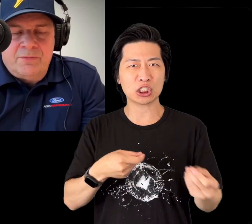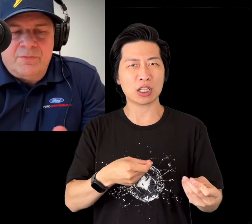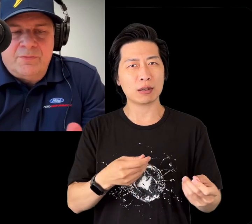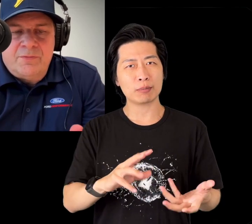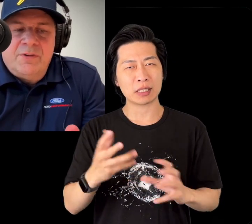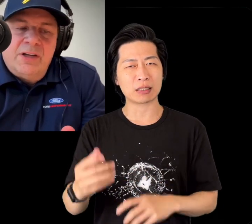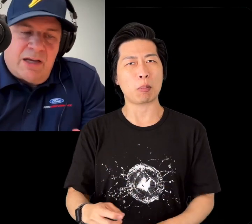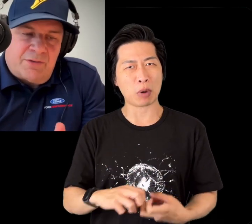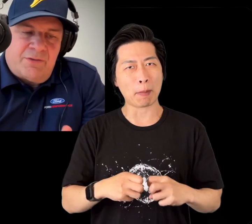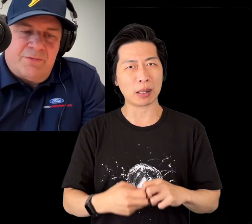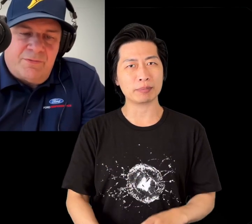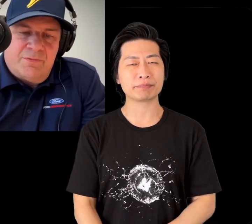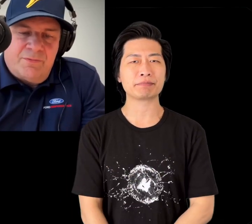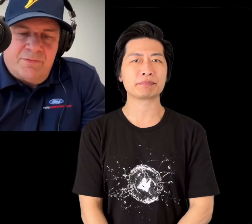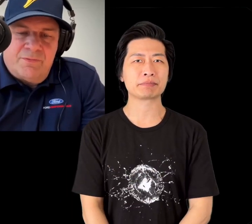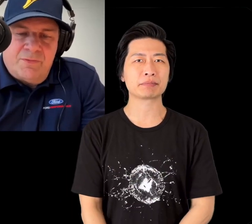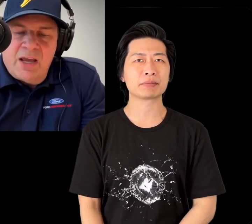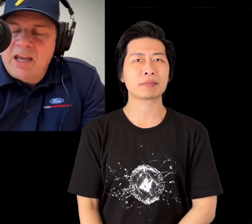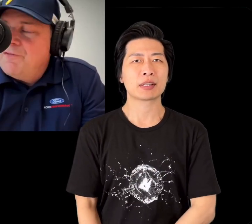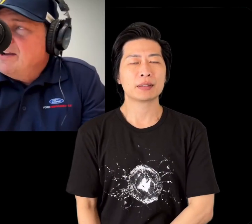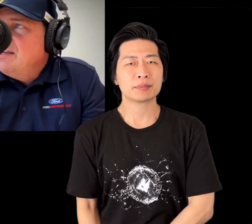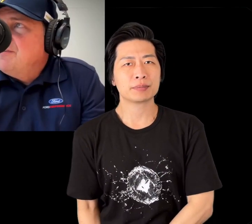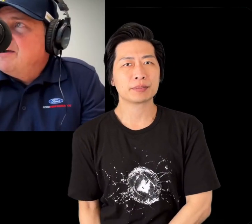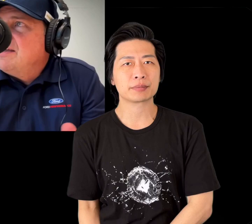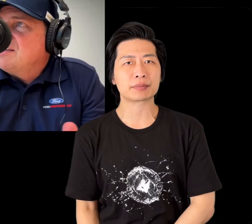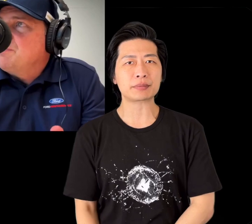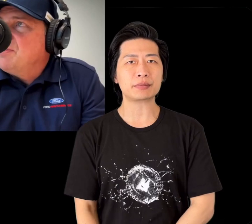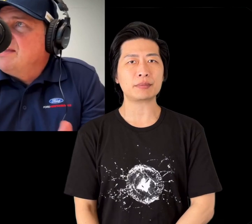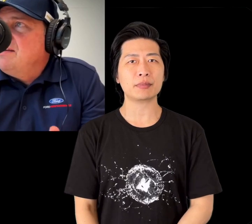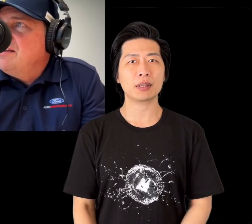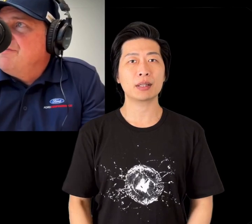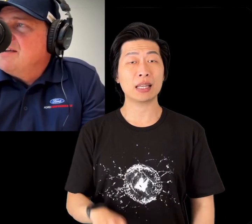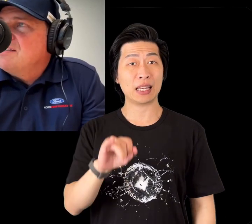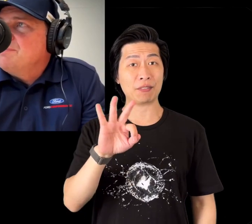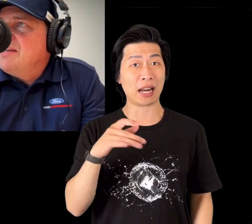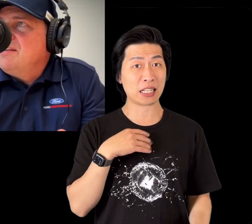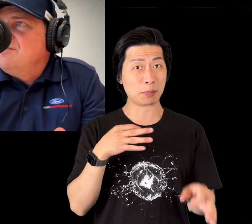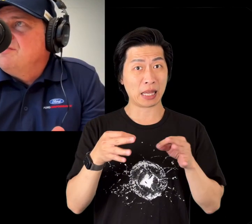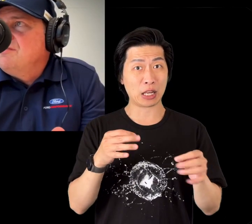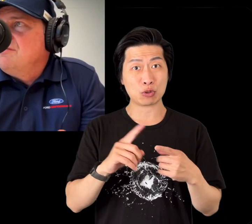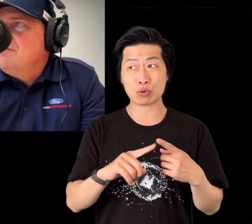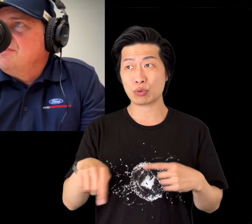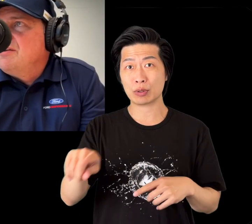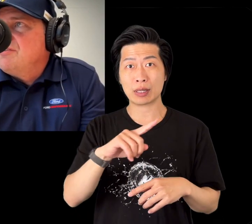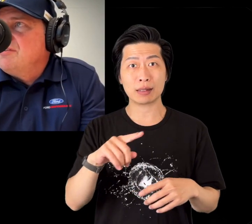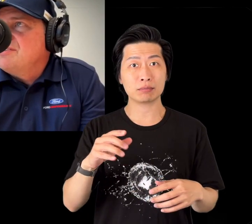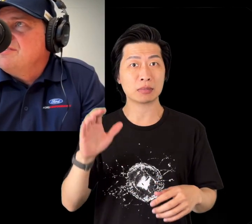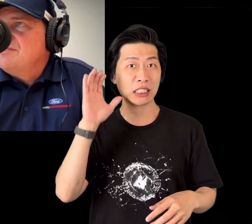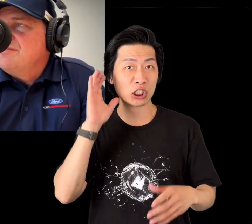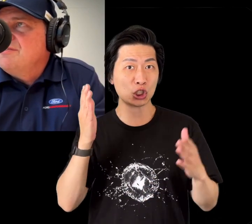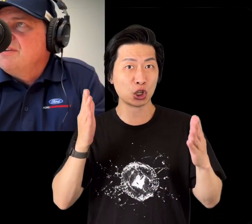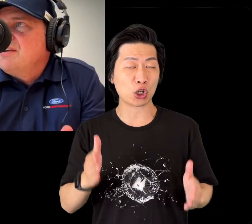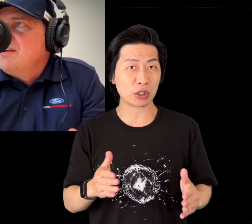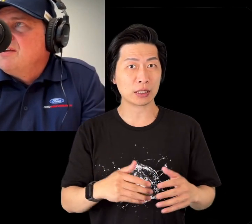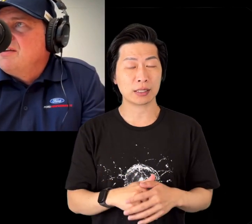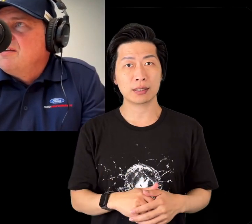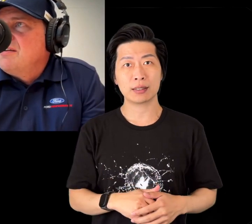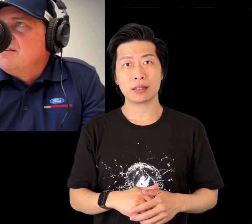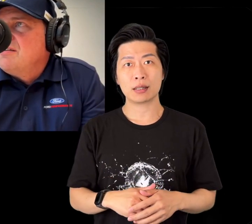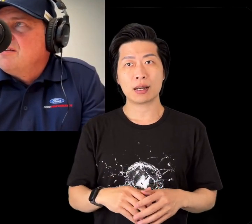a problem. Yes. If I explain to the listeners